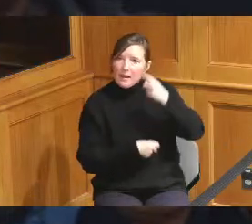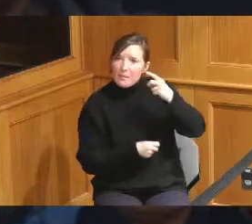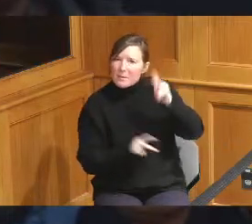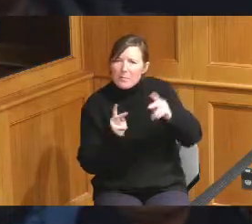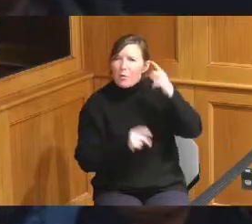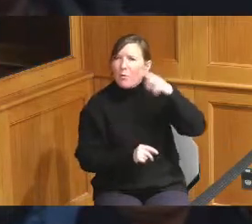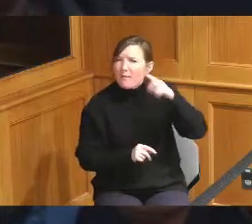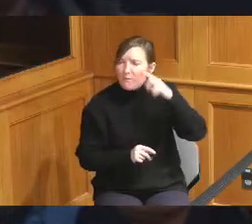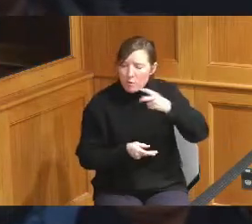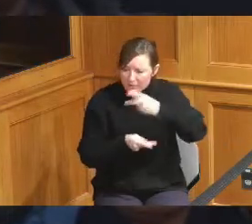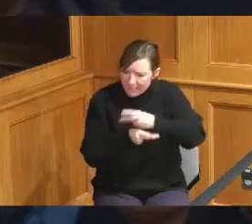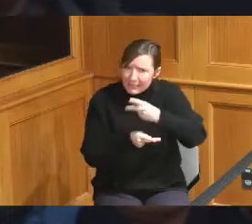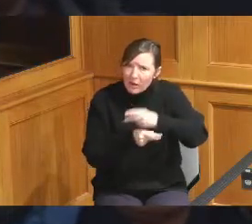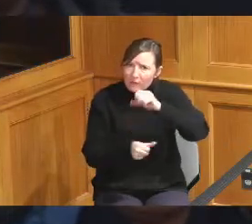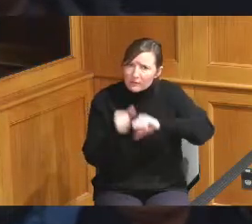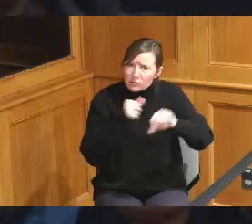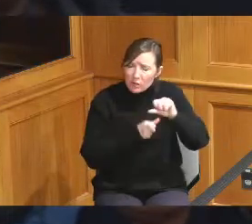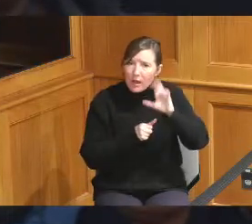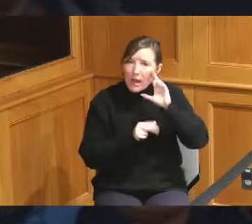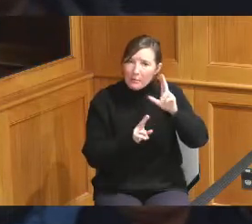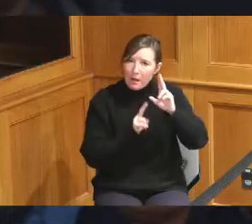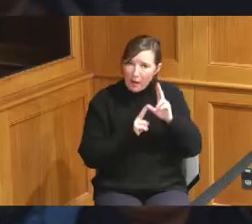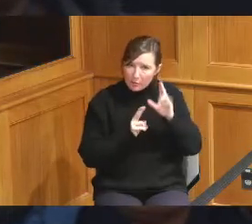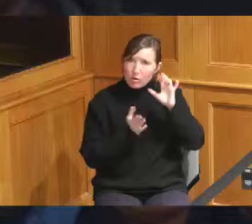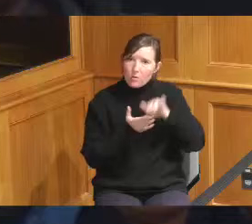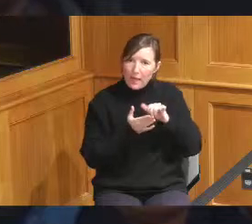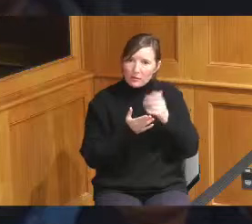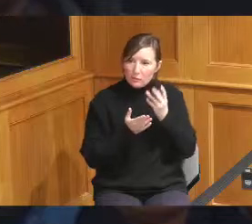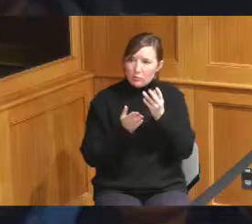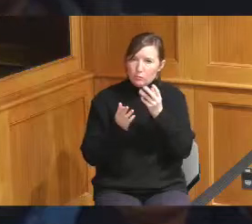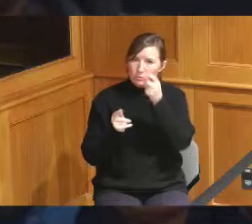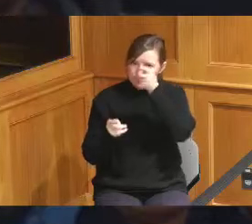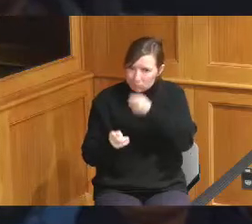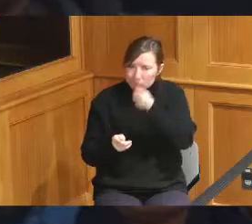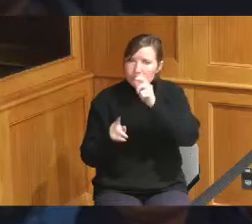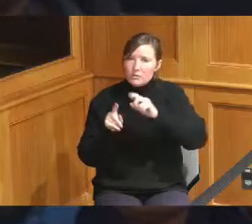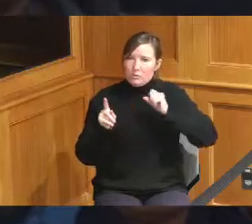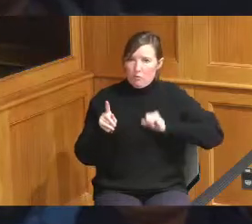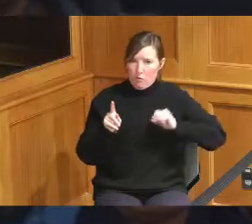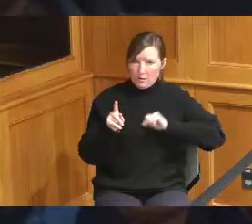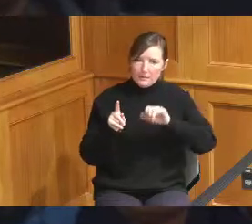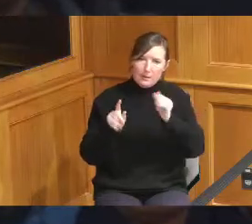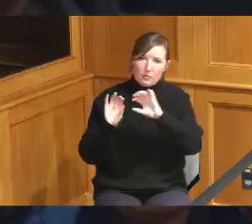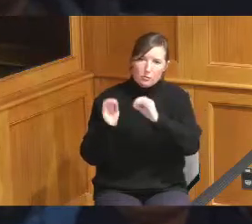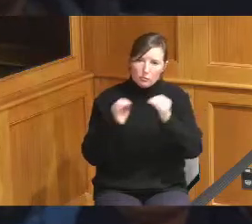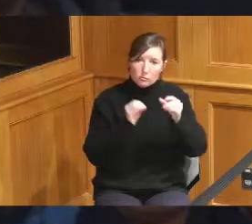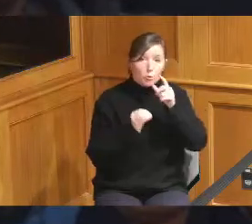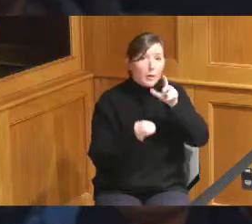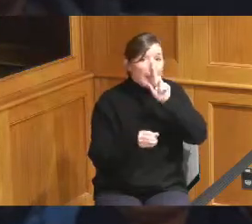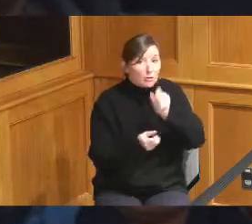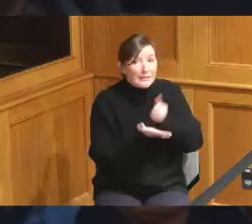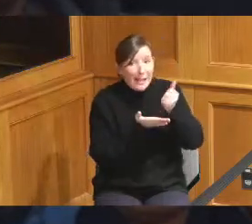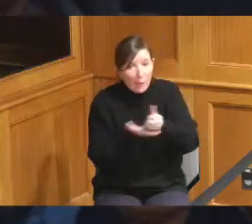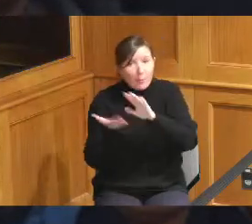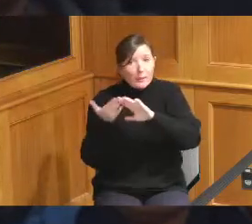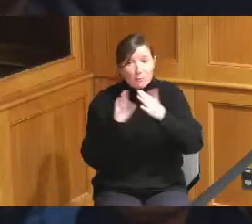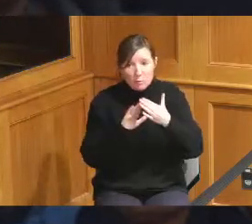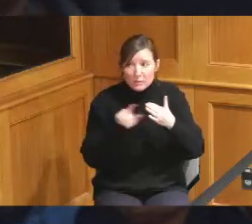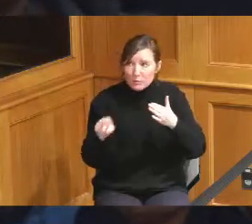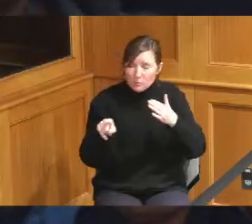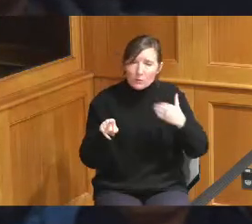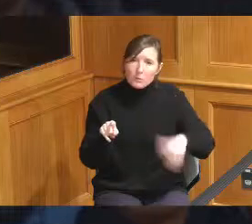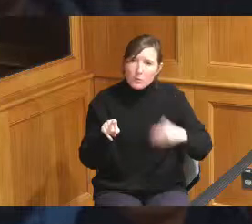each other, and I was honored that you honored the sororities and the organizations that help the community. There is something